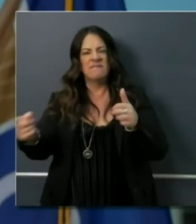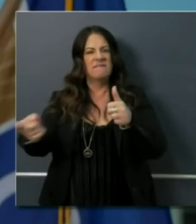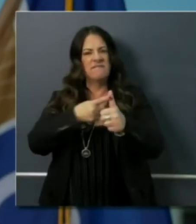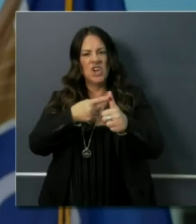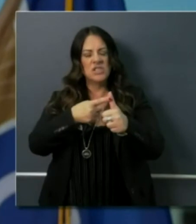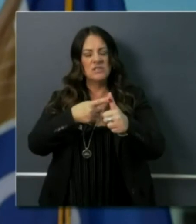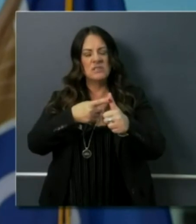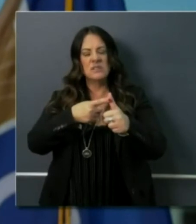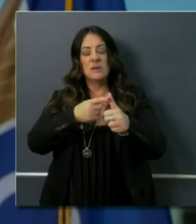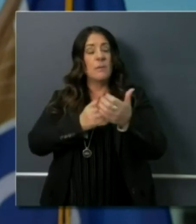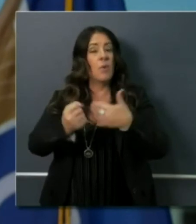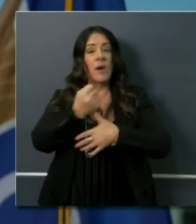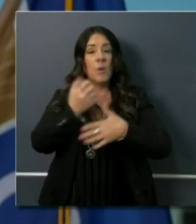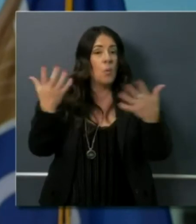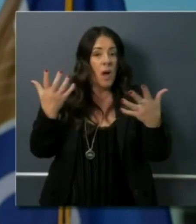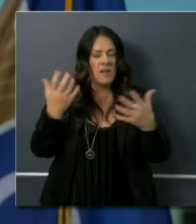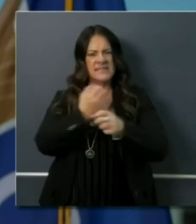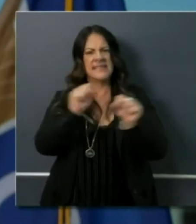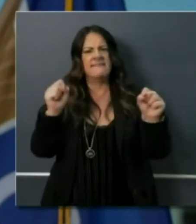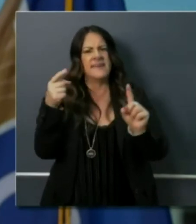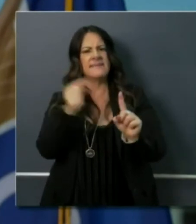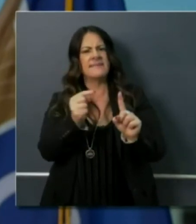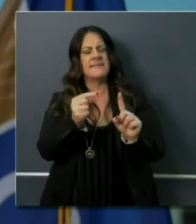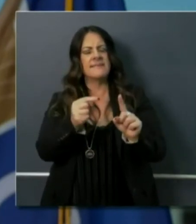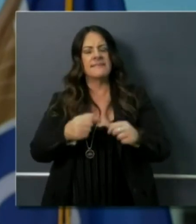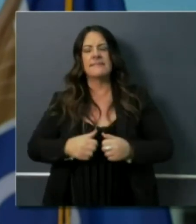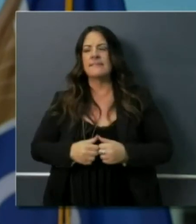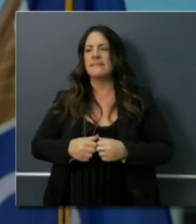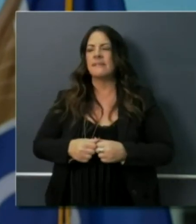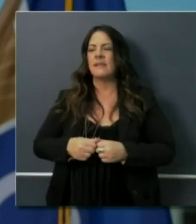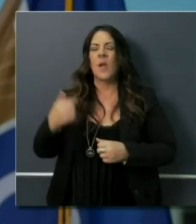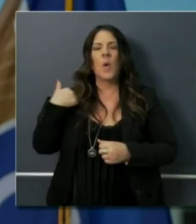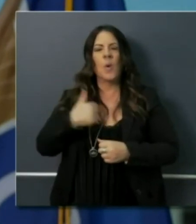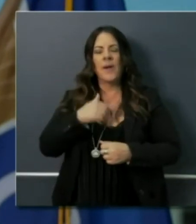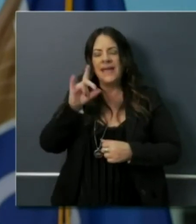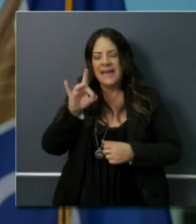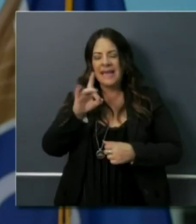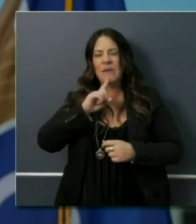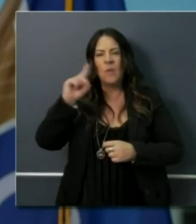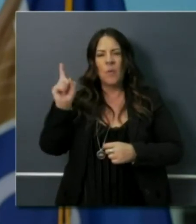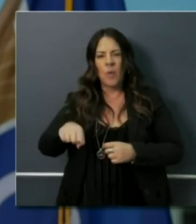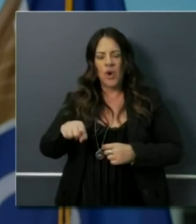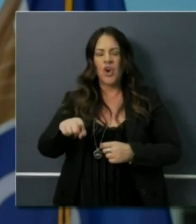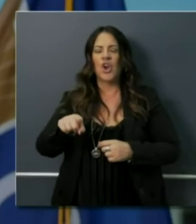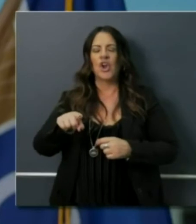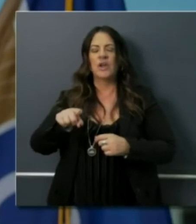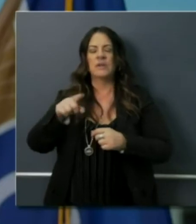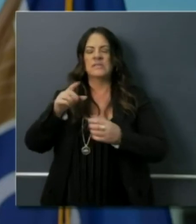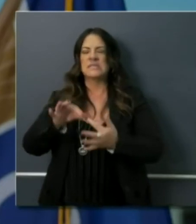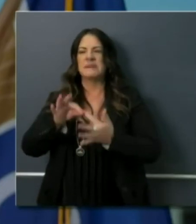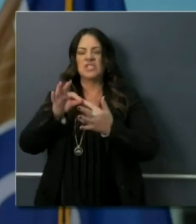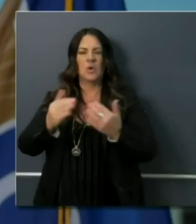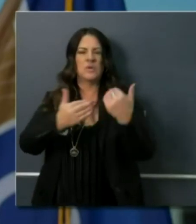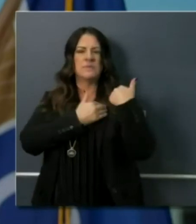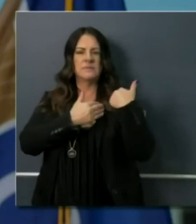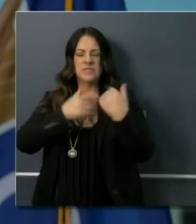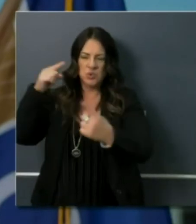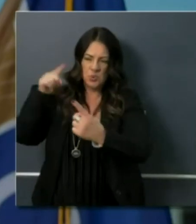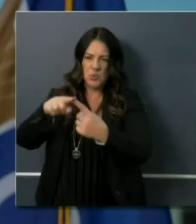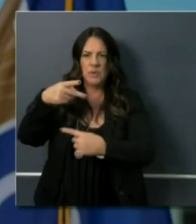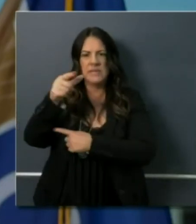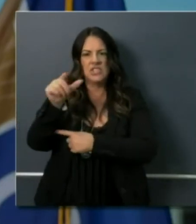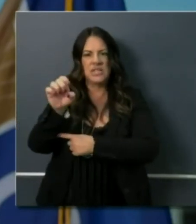And all of that work was predicated on prescriptive responsibilities that PG&E has